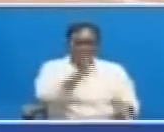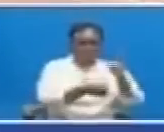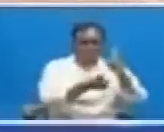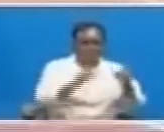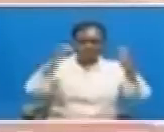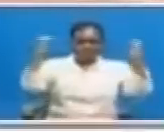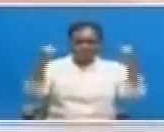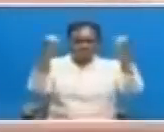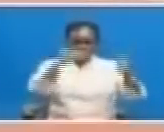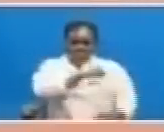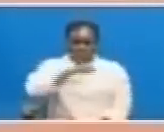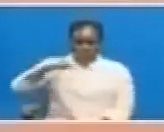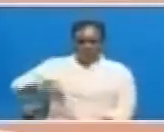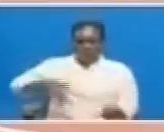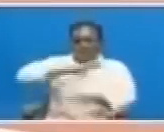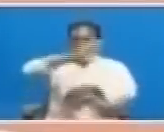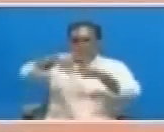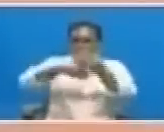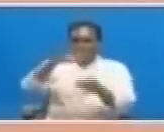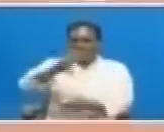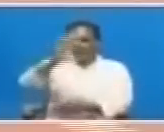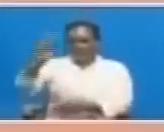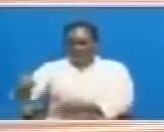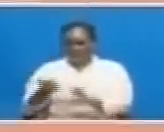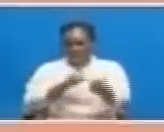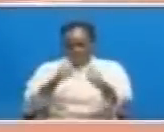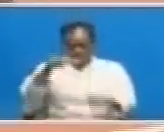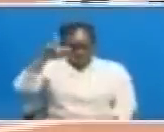in Beijing and the All-African Games in Congo-Brazzaville. Lynn Washira, KTN.